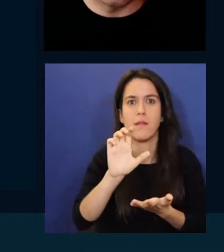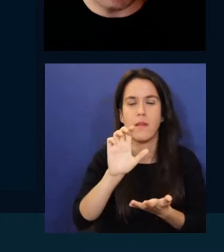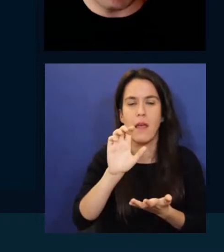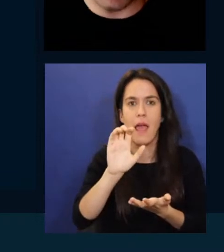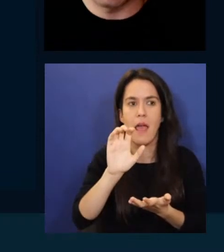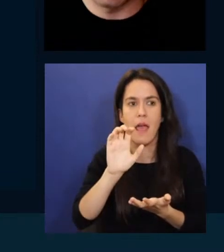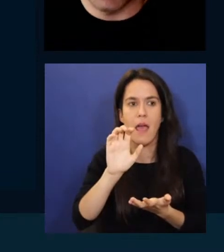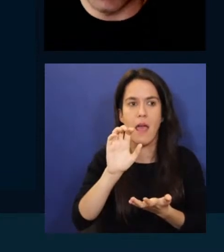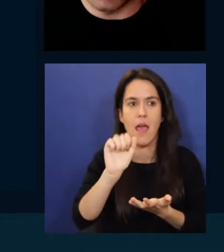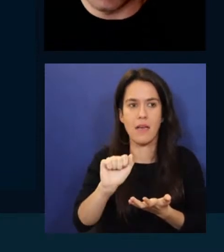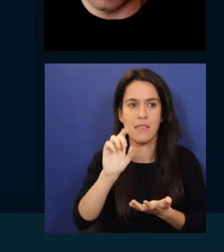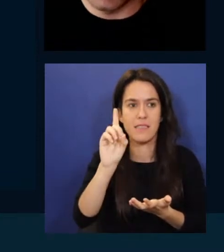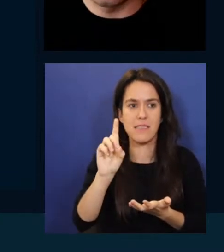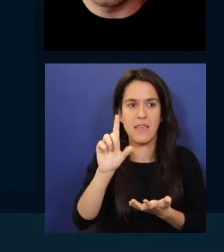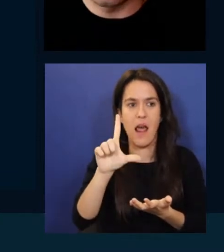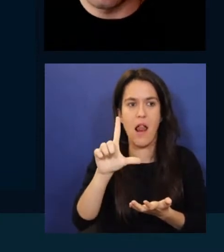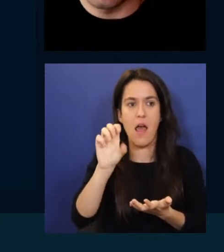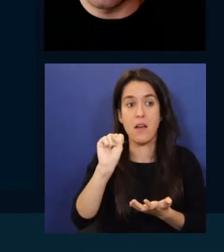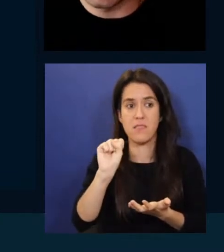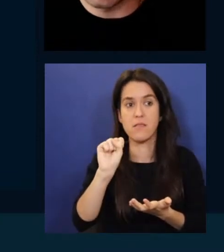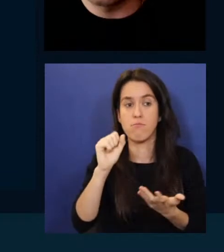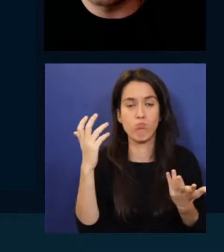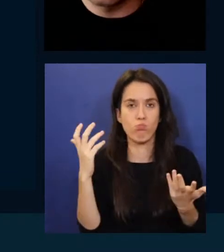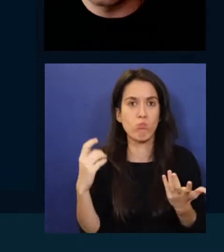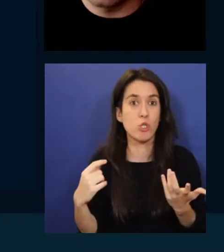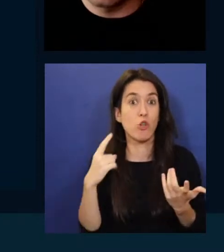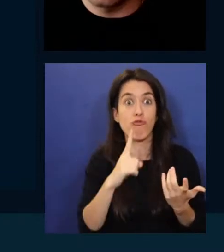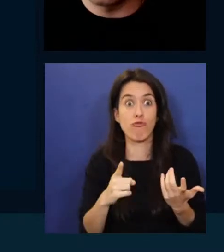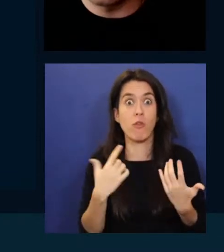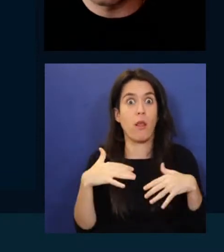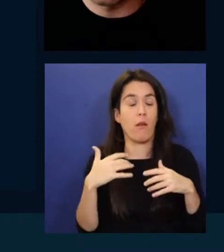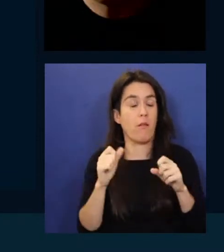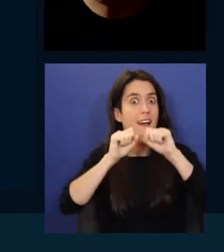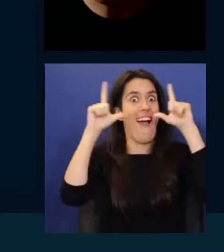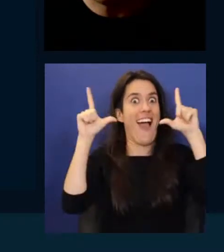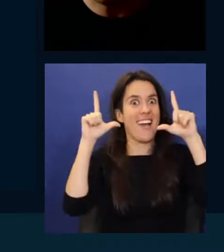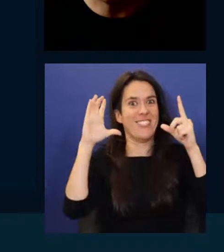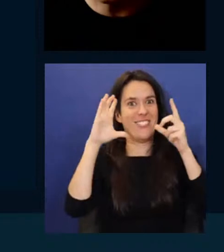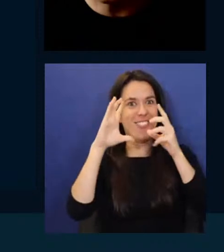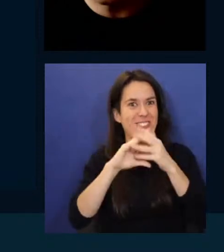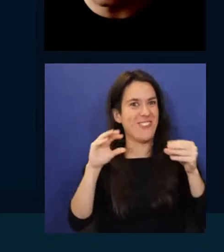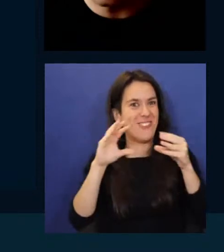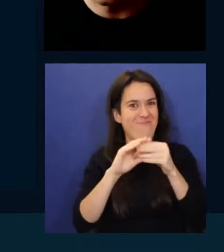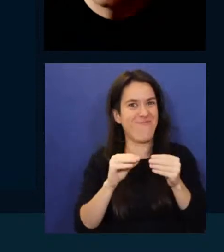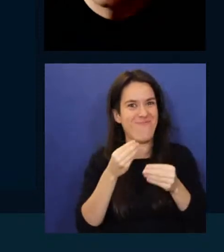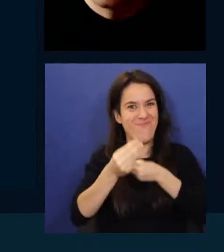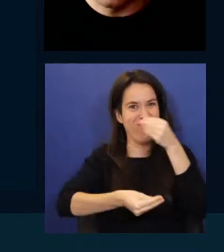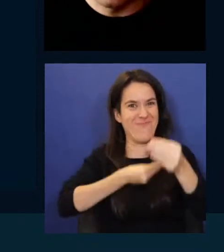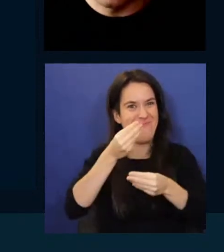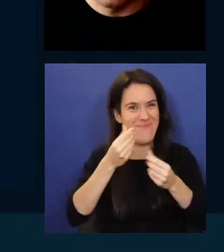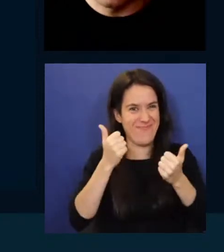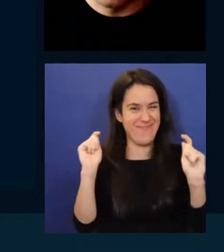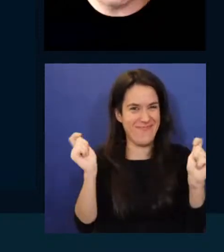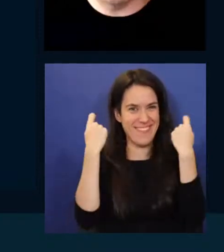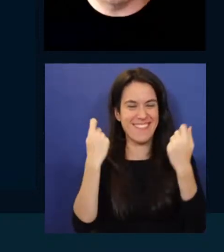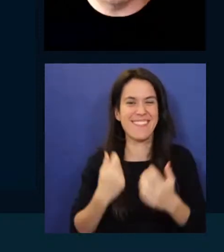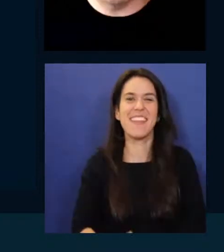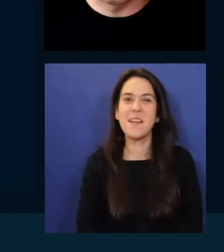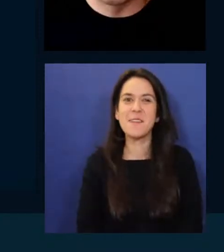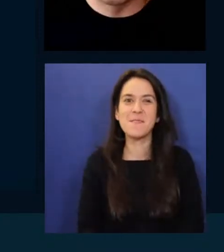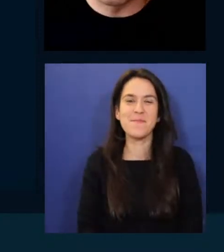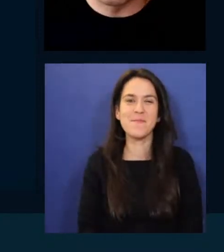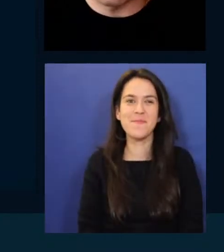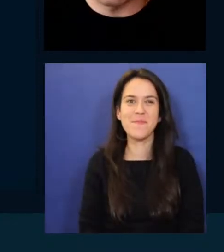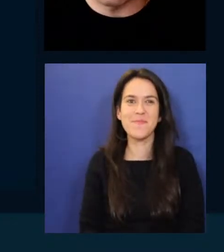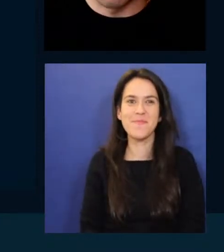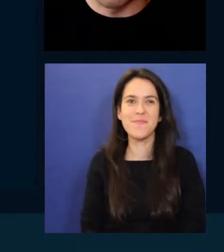Synapse, to produce insights. It's a pretty amazing story of how this thing has succeeded. Now let me sort of move and go into a